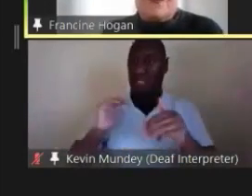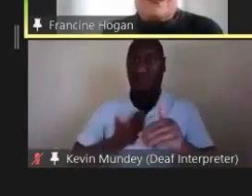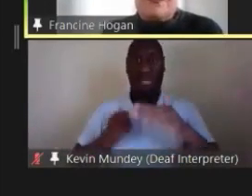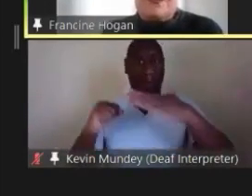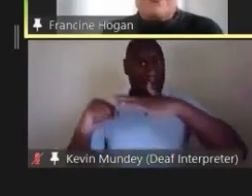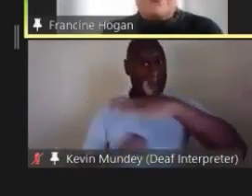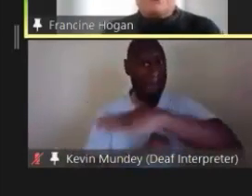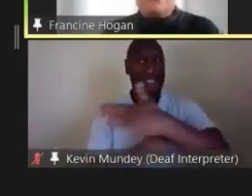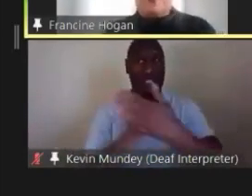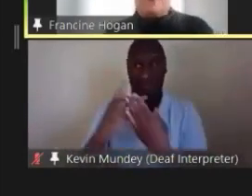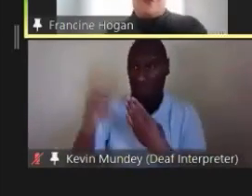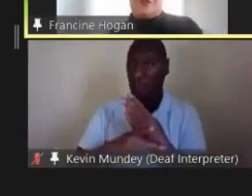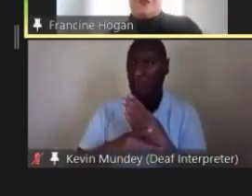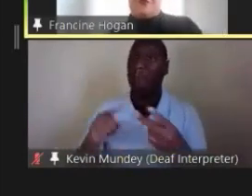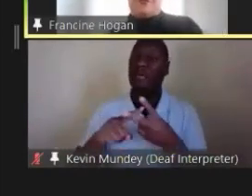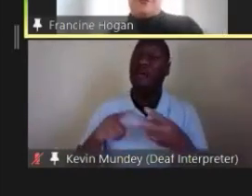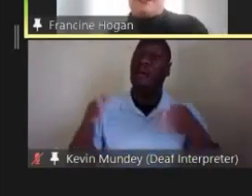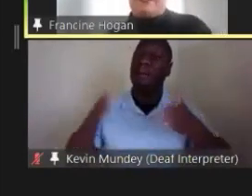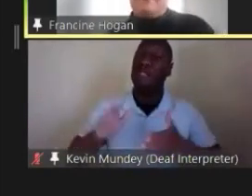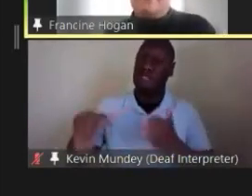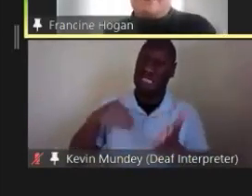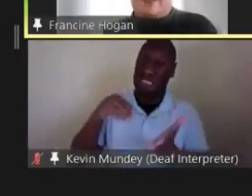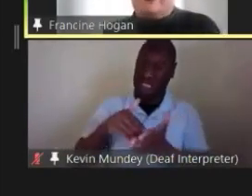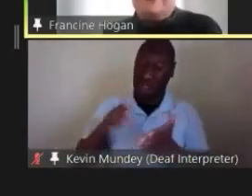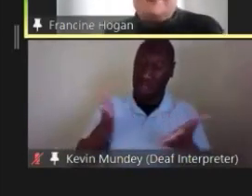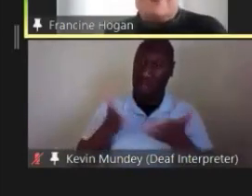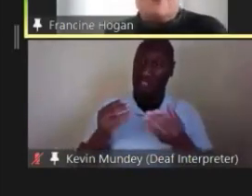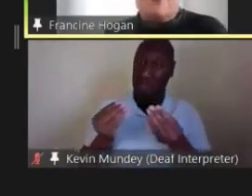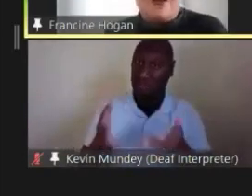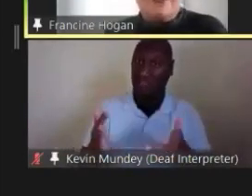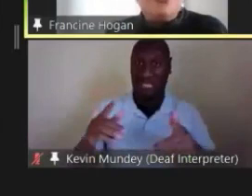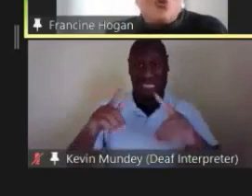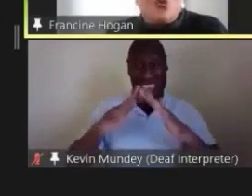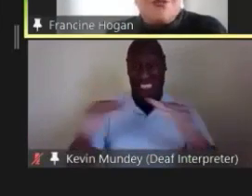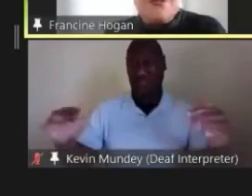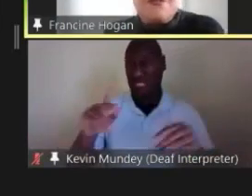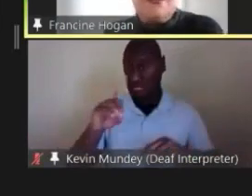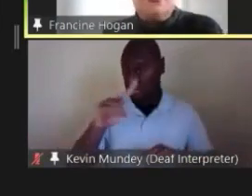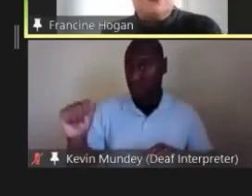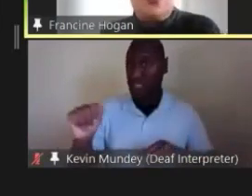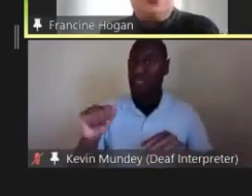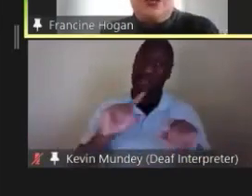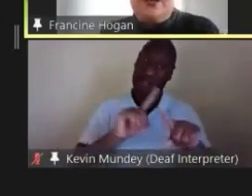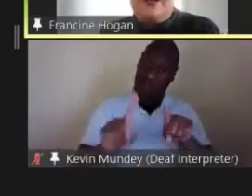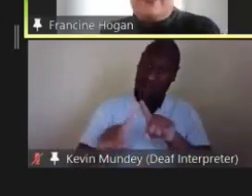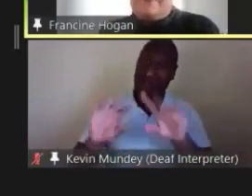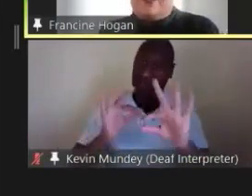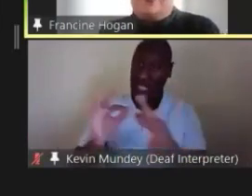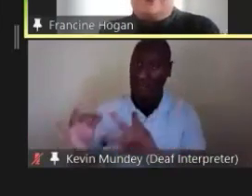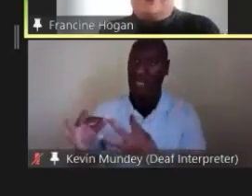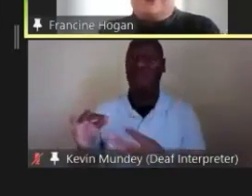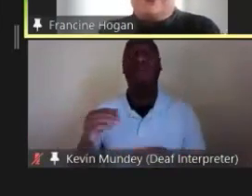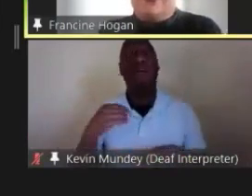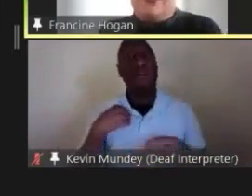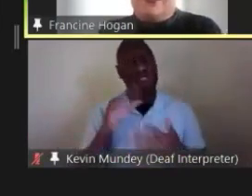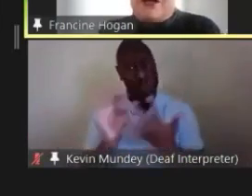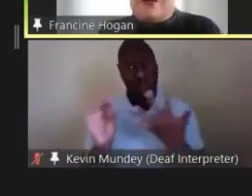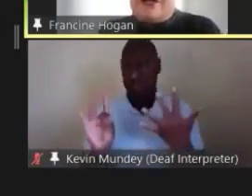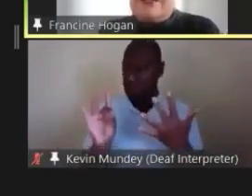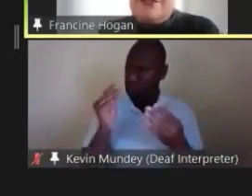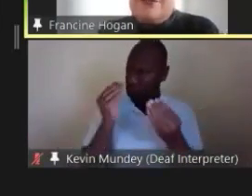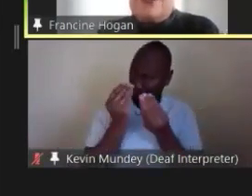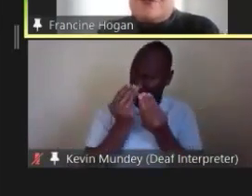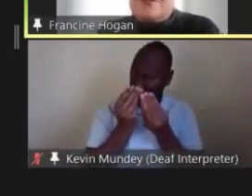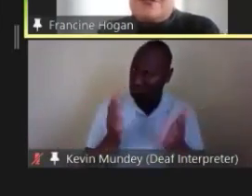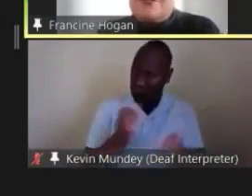person-centered services to people with disabilities and their families, providing choice, control, and empowerment.